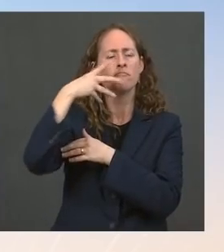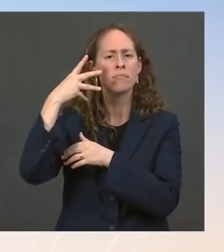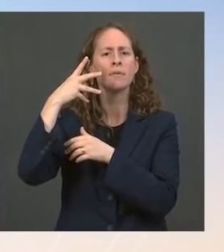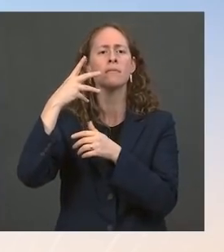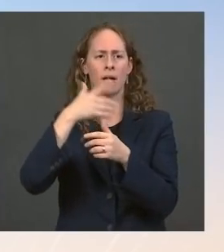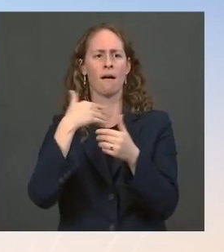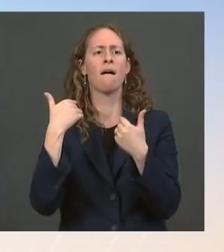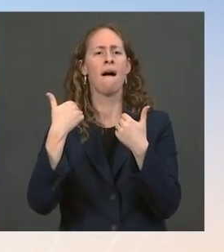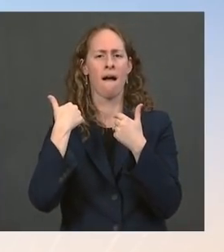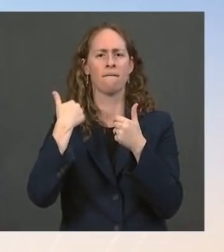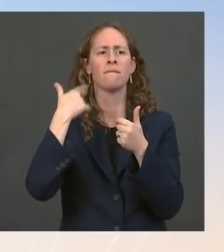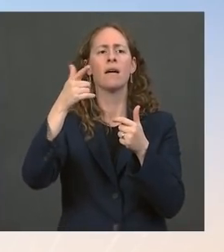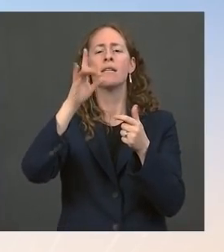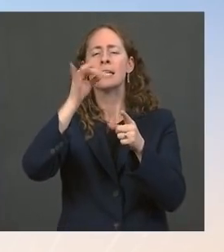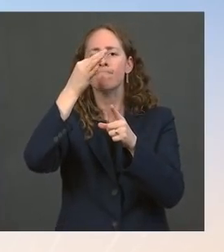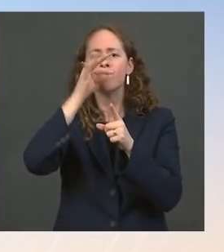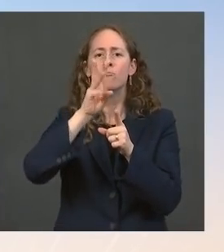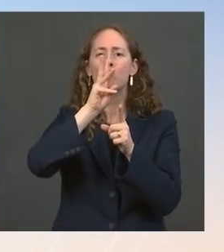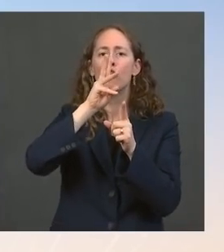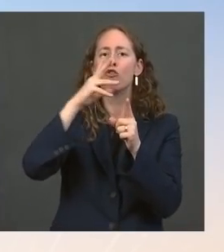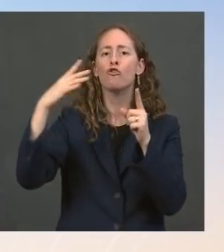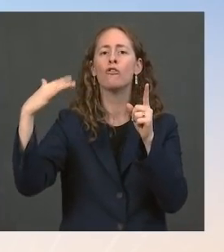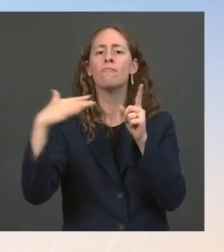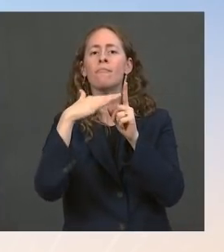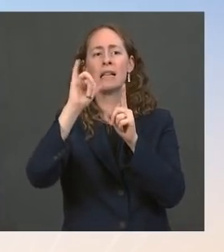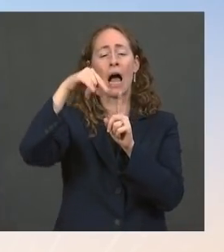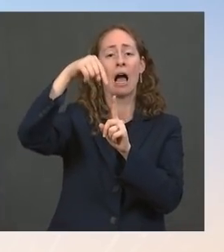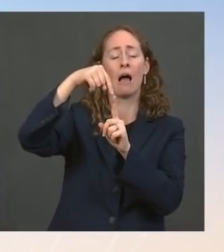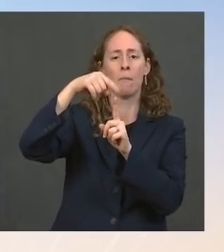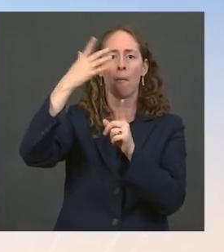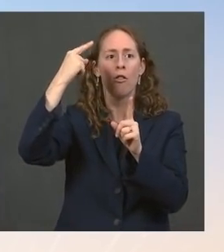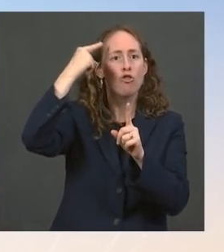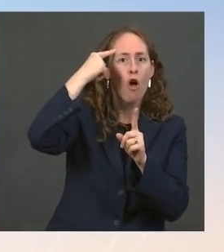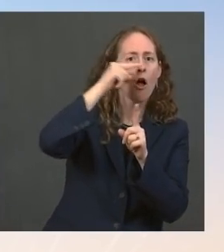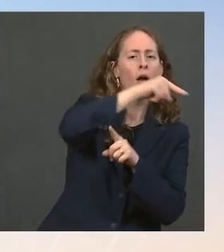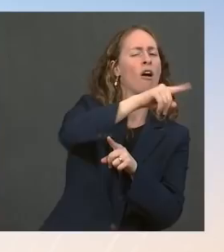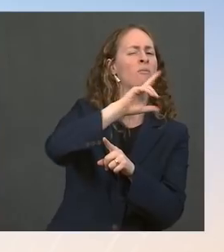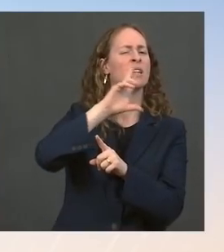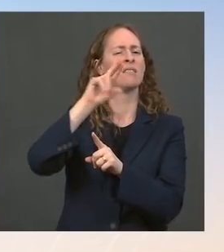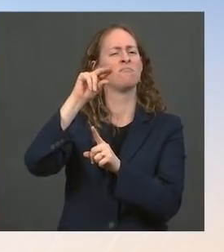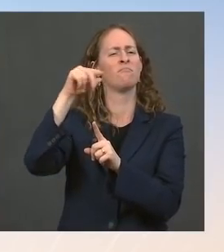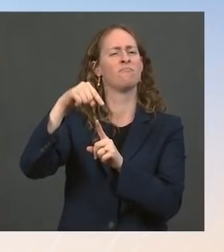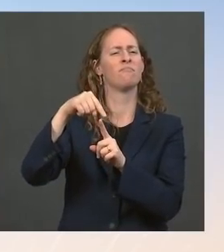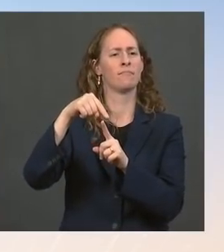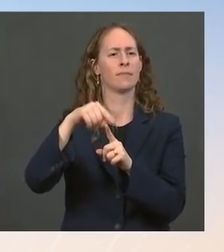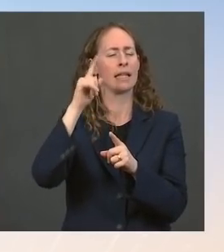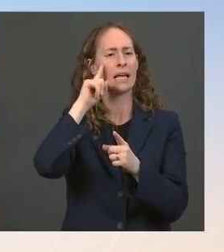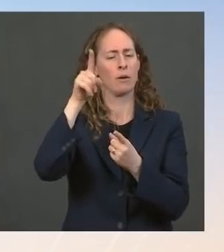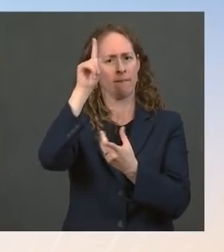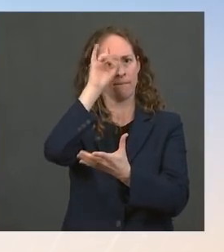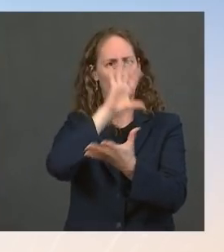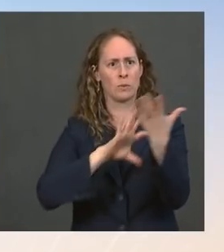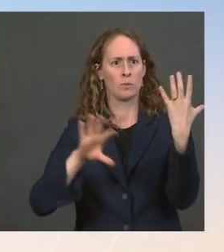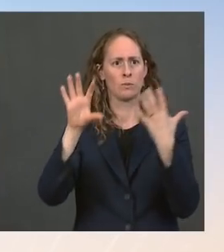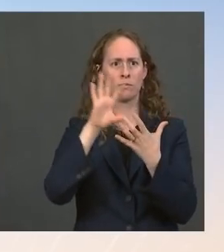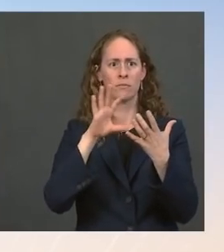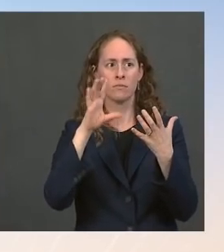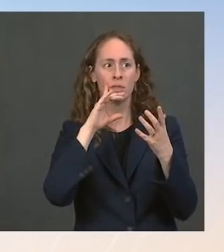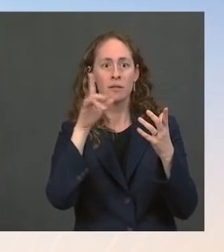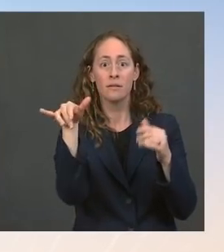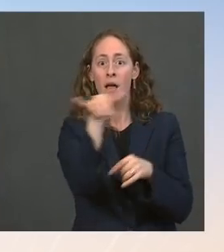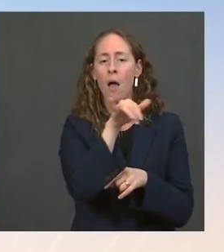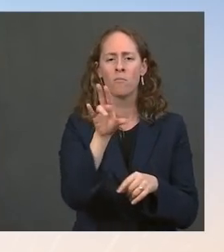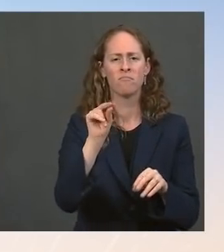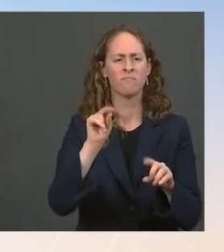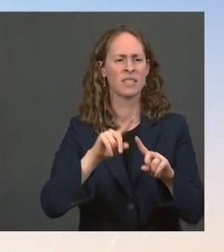resettlement. This request for information that went out publicly yesterday, which I think caused some confusion because of the timing, was posted in a typical routine